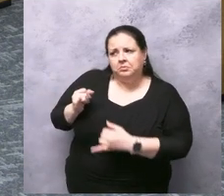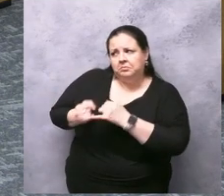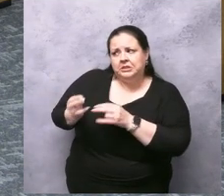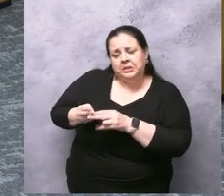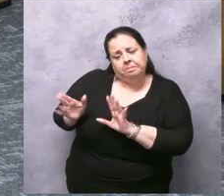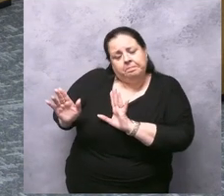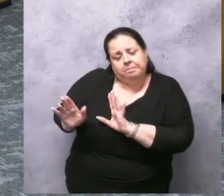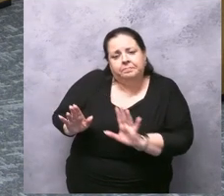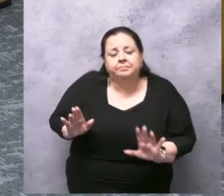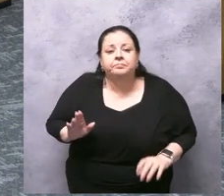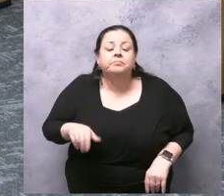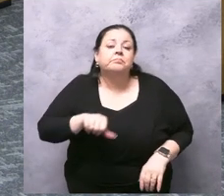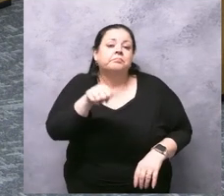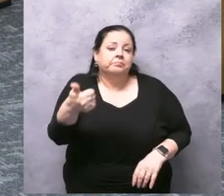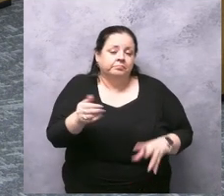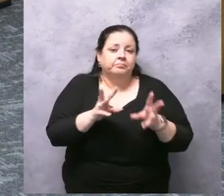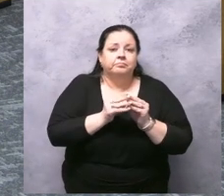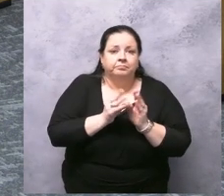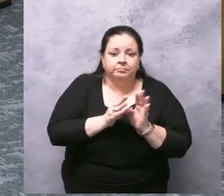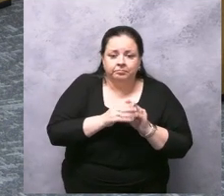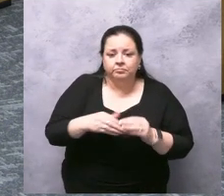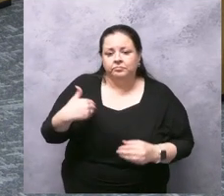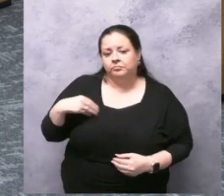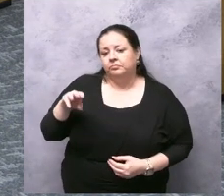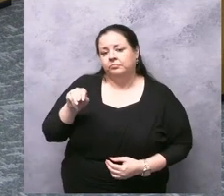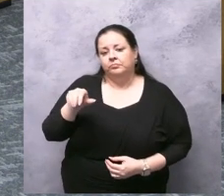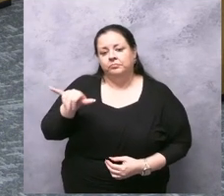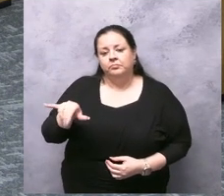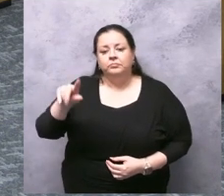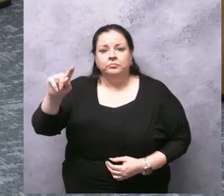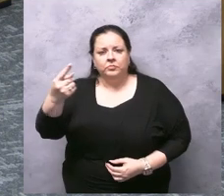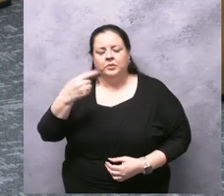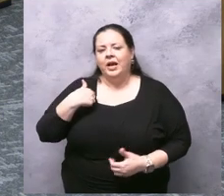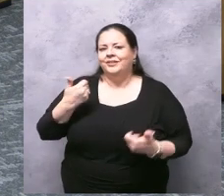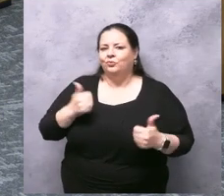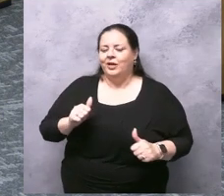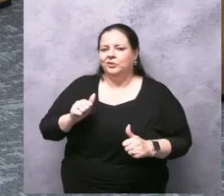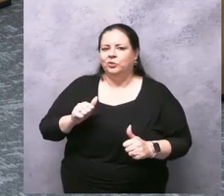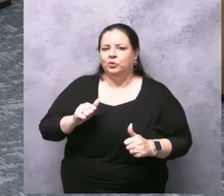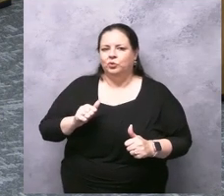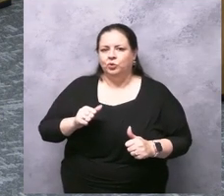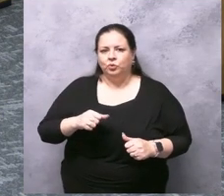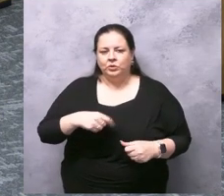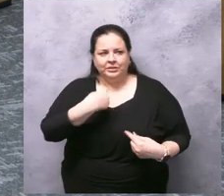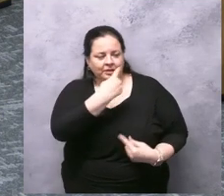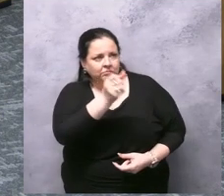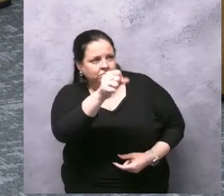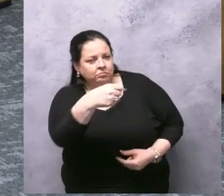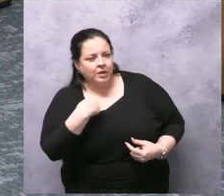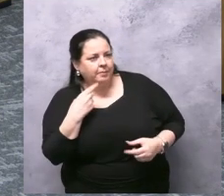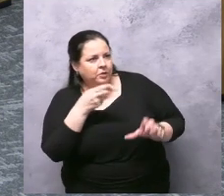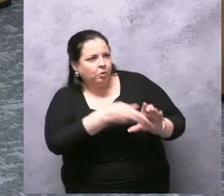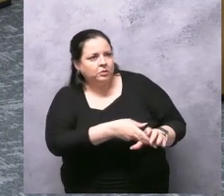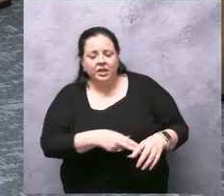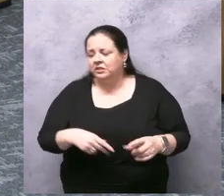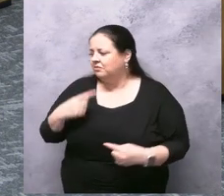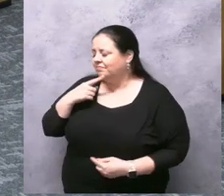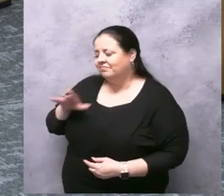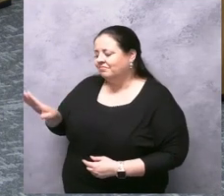his last name. There was another meeting held on May 1st. I tried to RSVP, but was told by Bethany that I was not welcome because